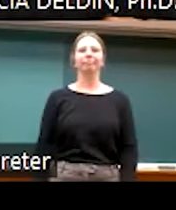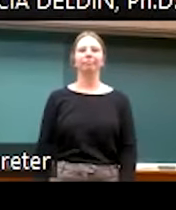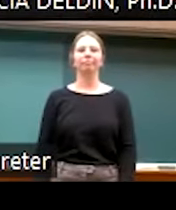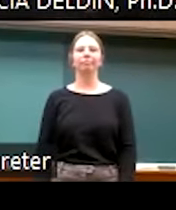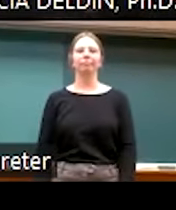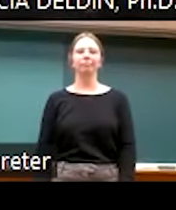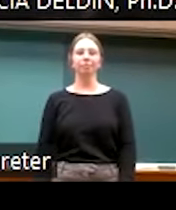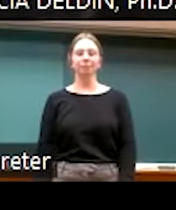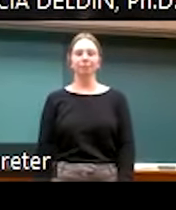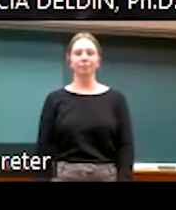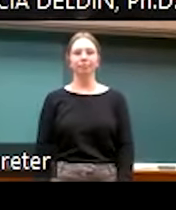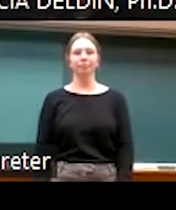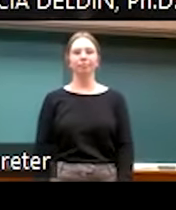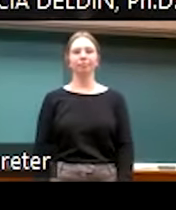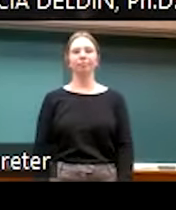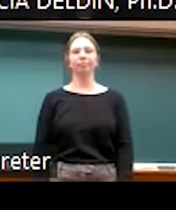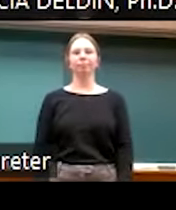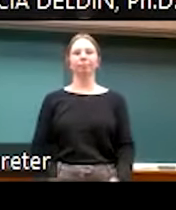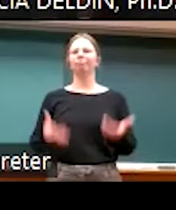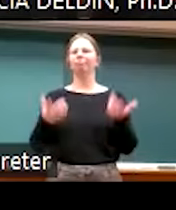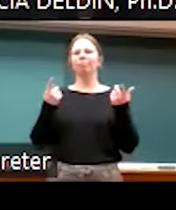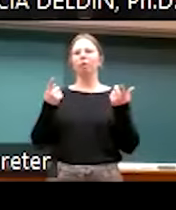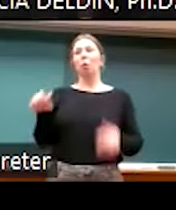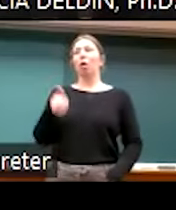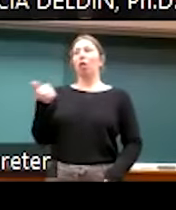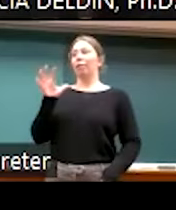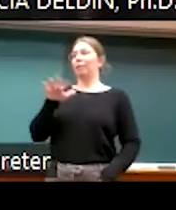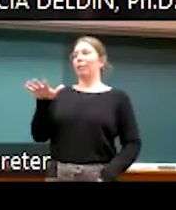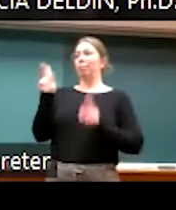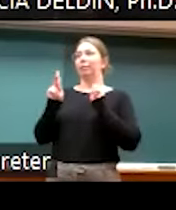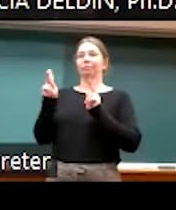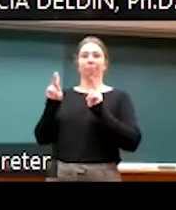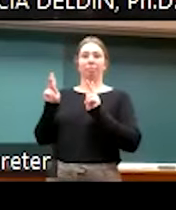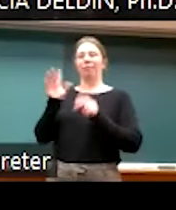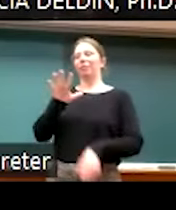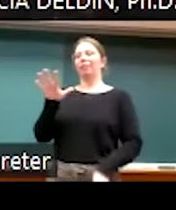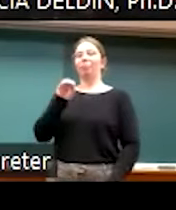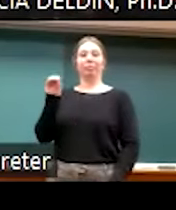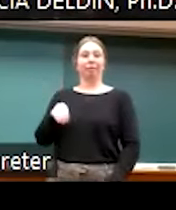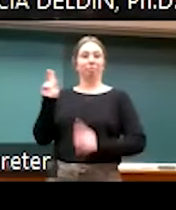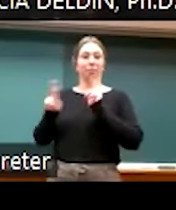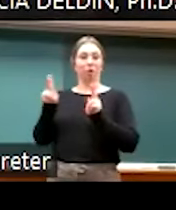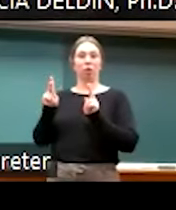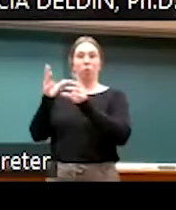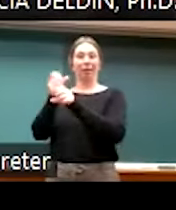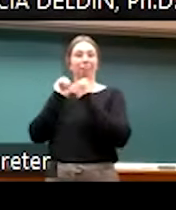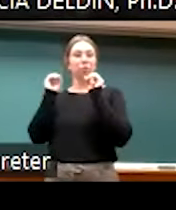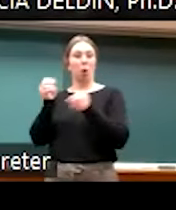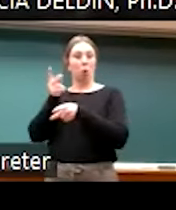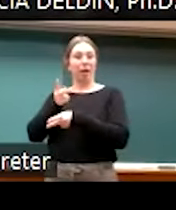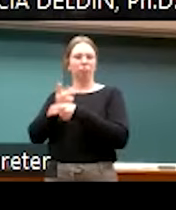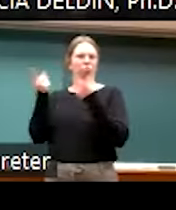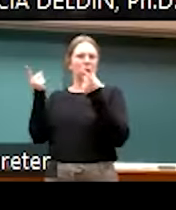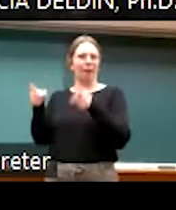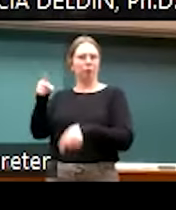Okay, so what happens to the other 55% of people? They don't even get care. The number, and I thought really when I